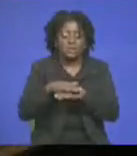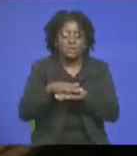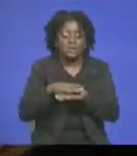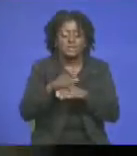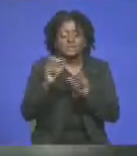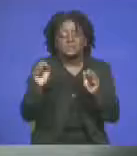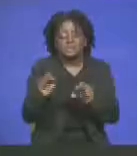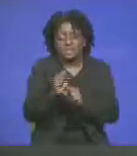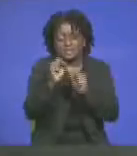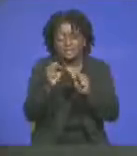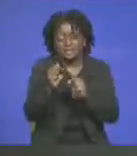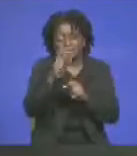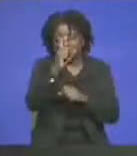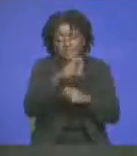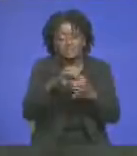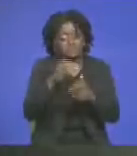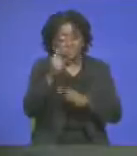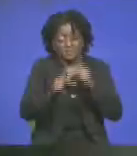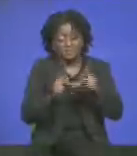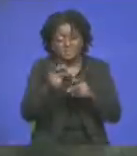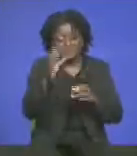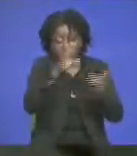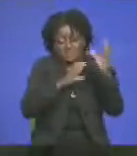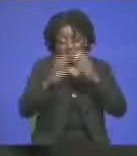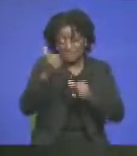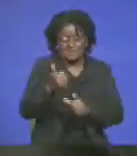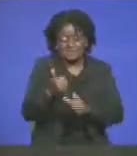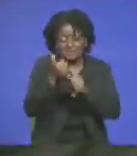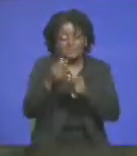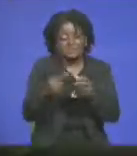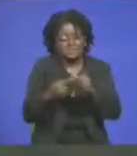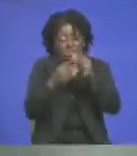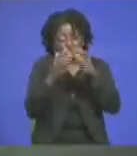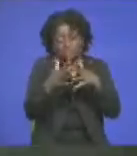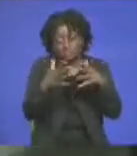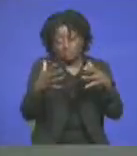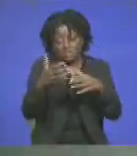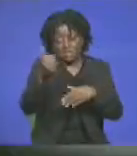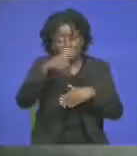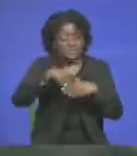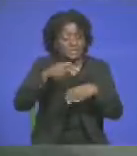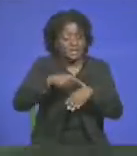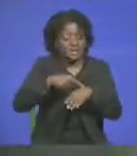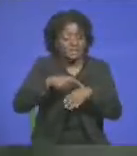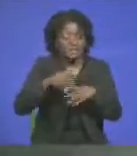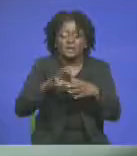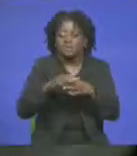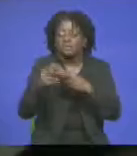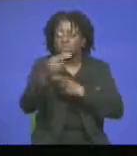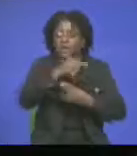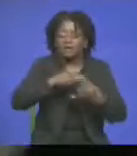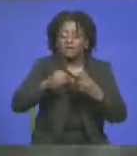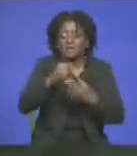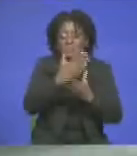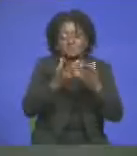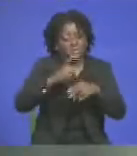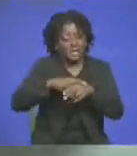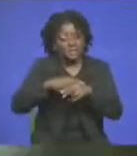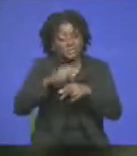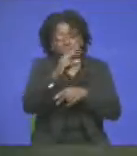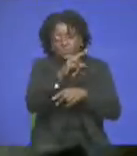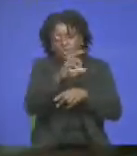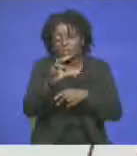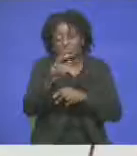people seeking assistance are especially great in times of a hurricane. The Red Cross could see as much as 200 persons a day during